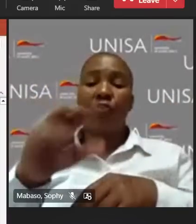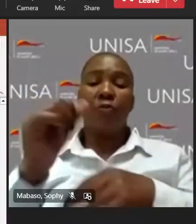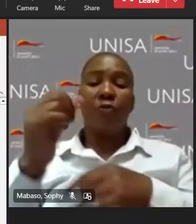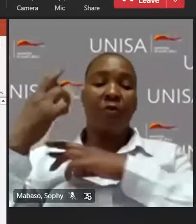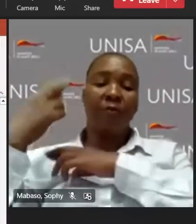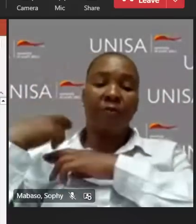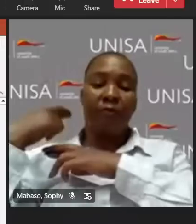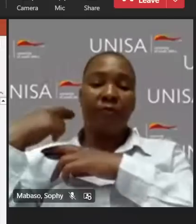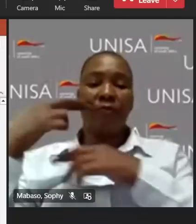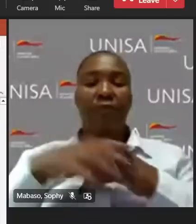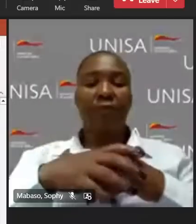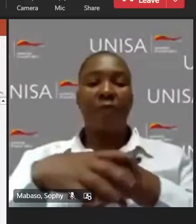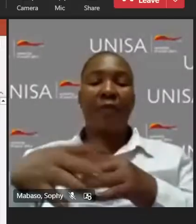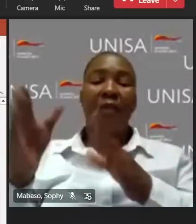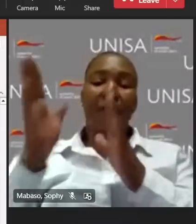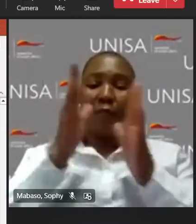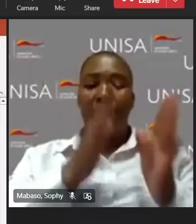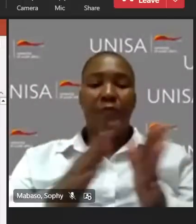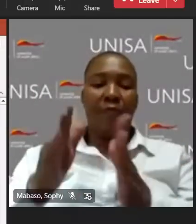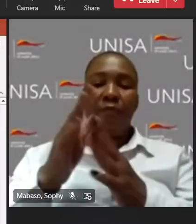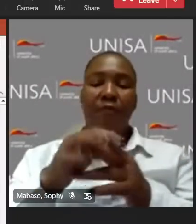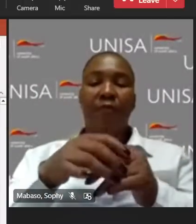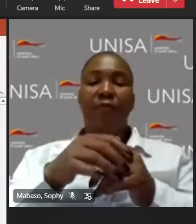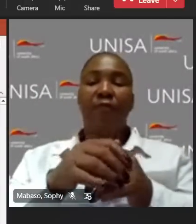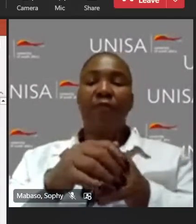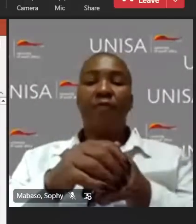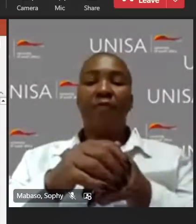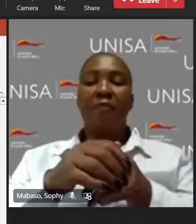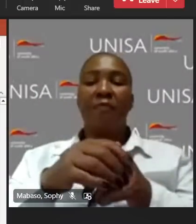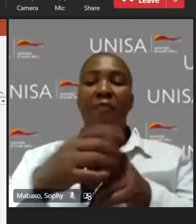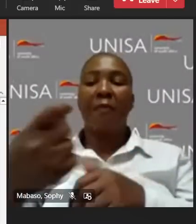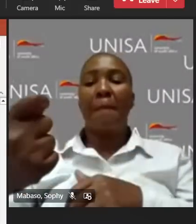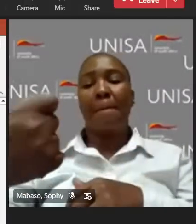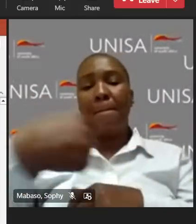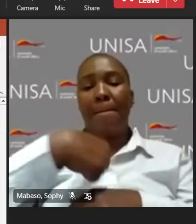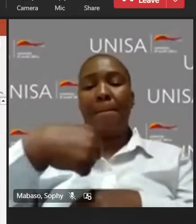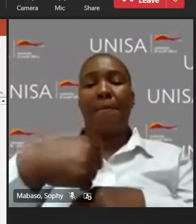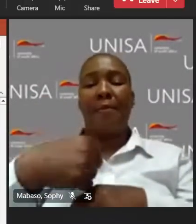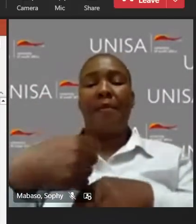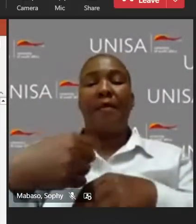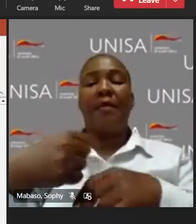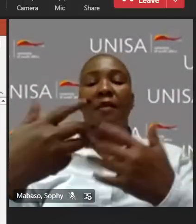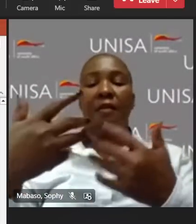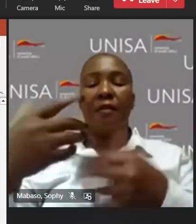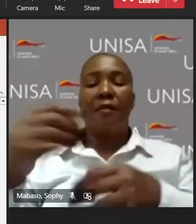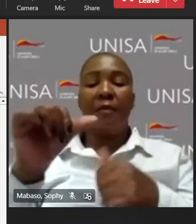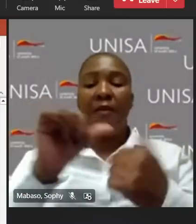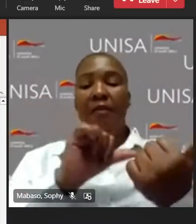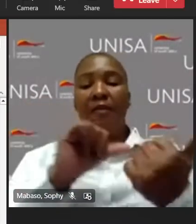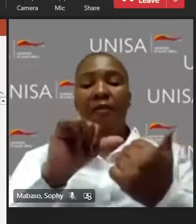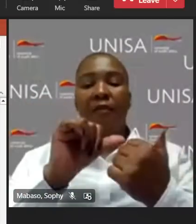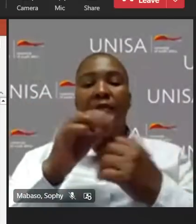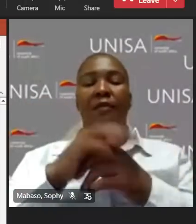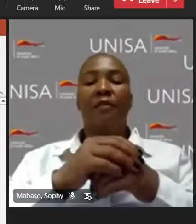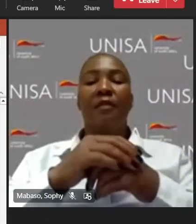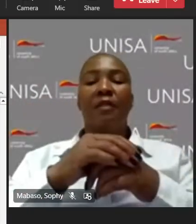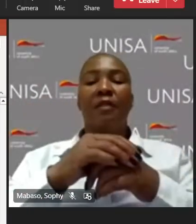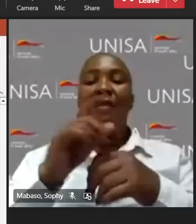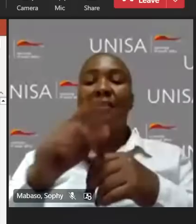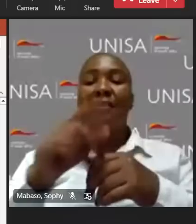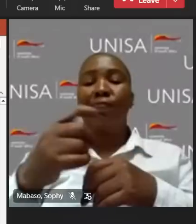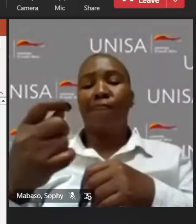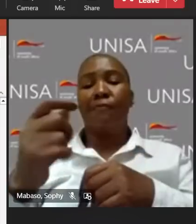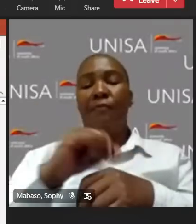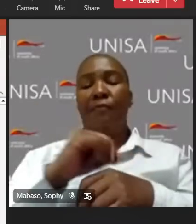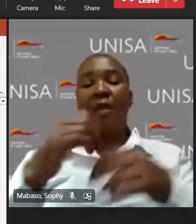Moving on to the next slide, it's a refund. So refund usually comes basically after the cancellation.